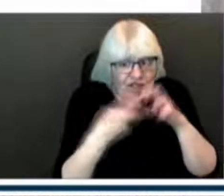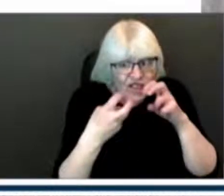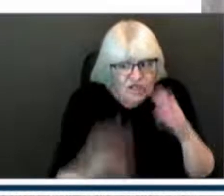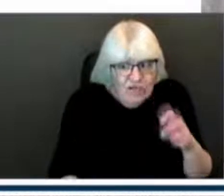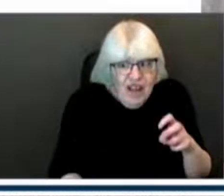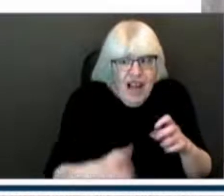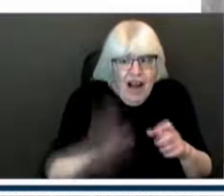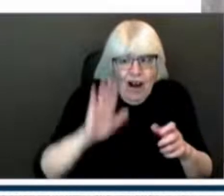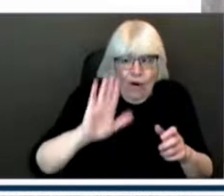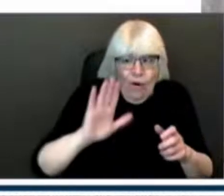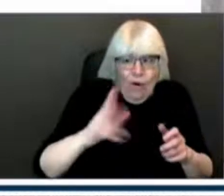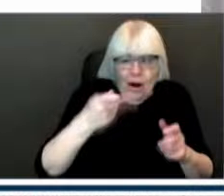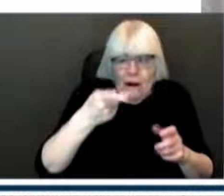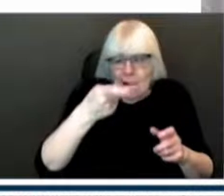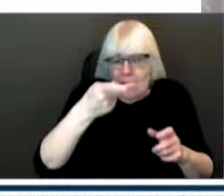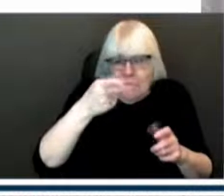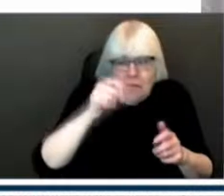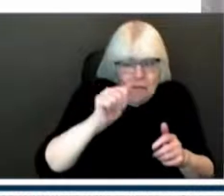So we